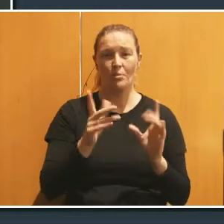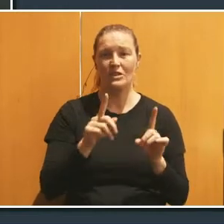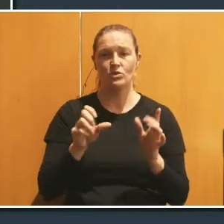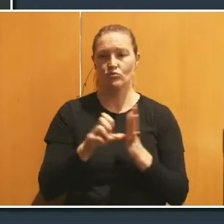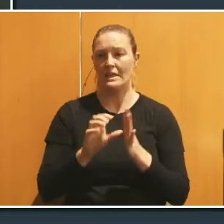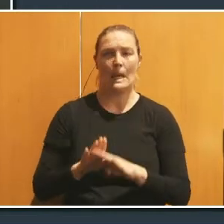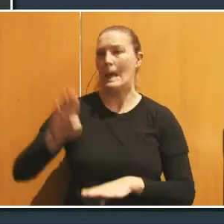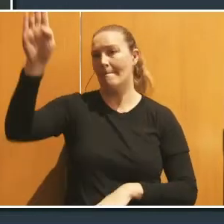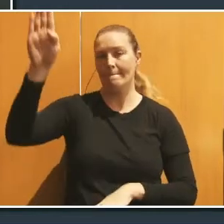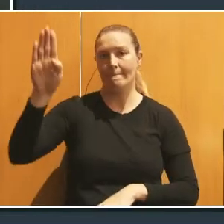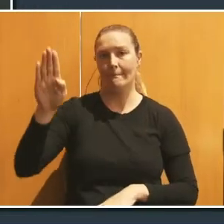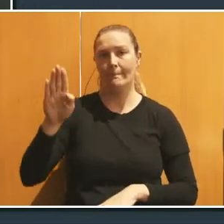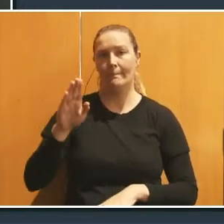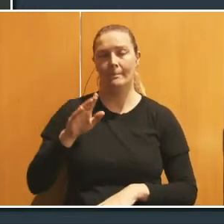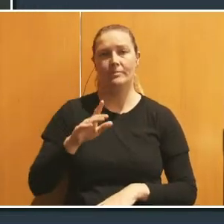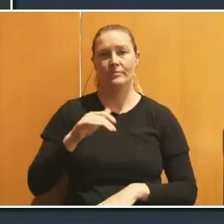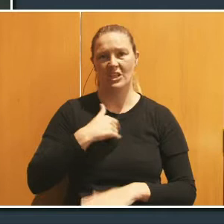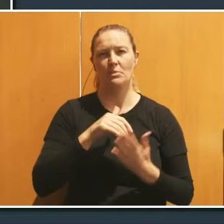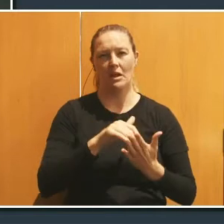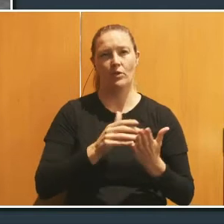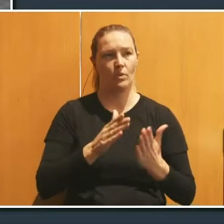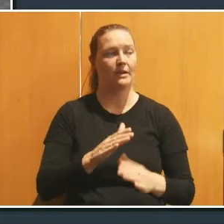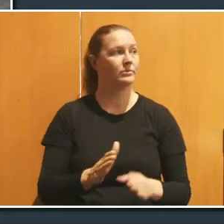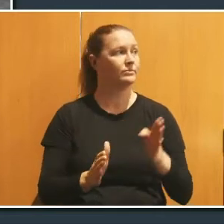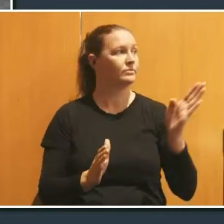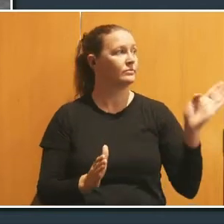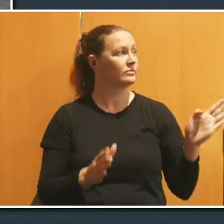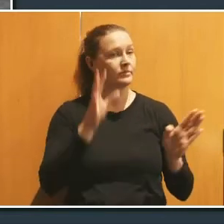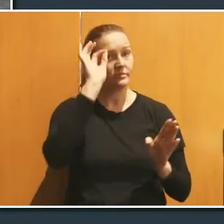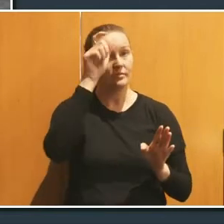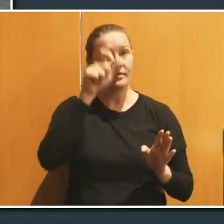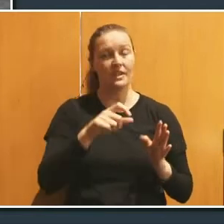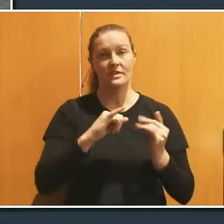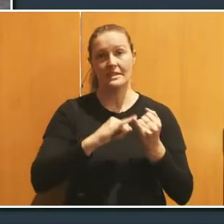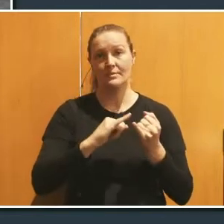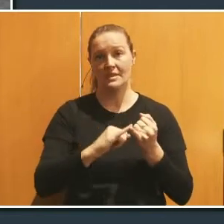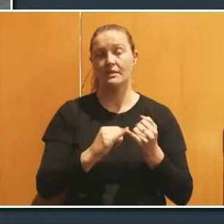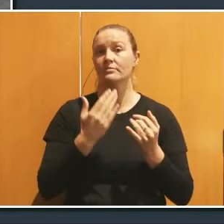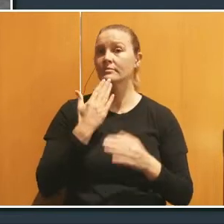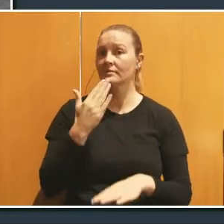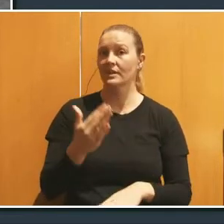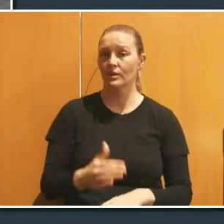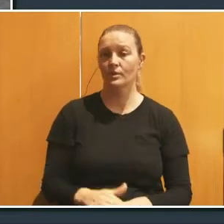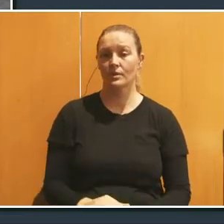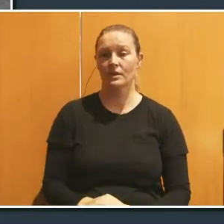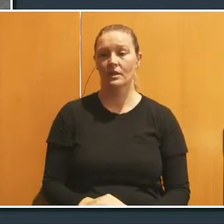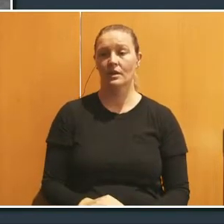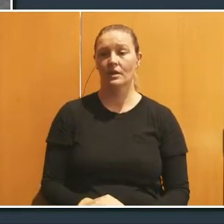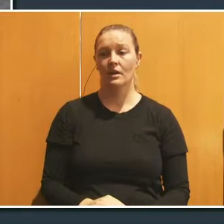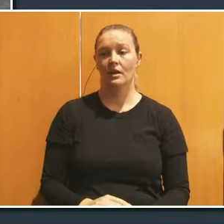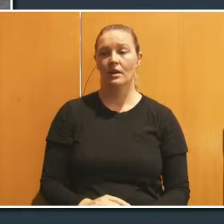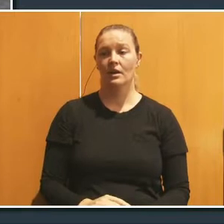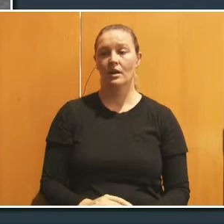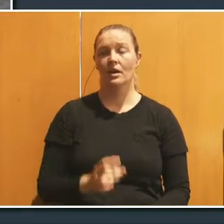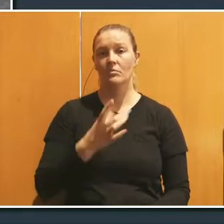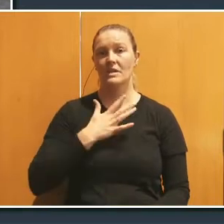Yeah. Thank you. Yeah. Councillor Simpson. Thank you, Madam Chair. Cameron, I'm just trying to get a